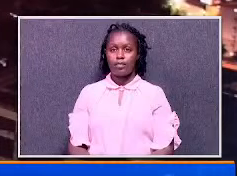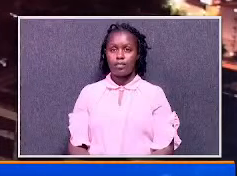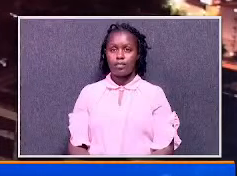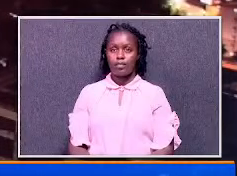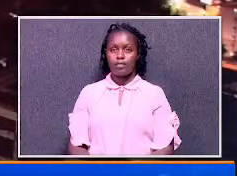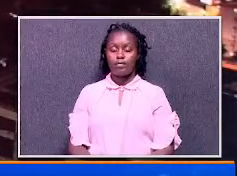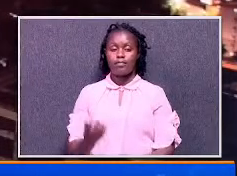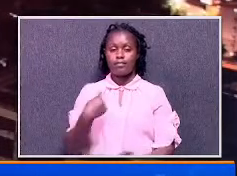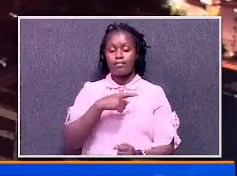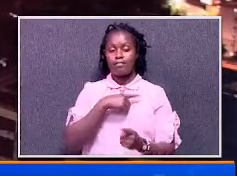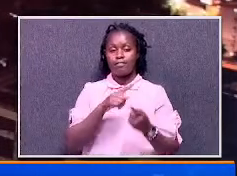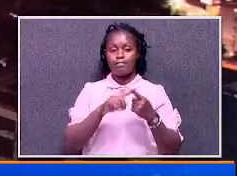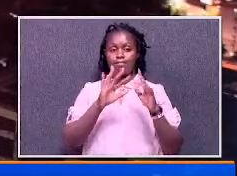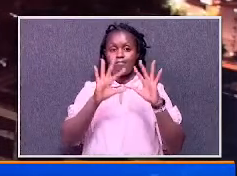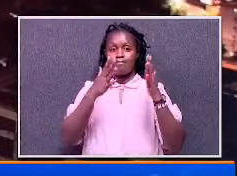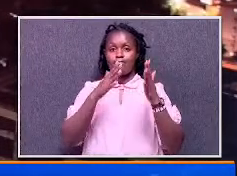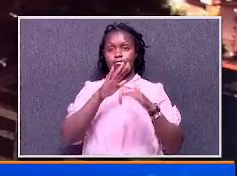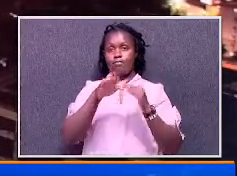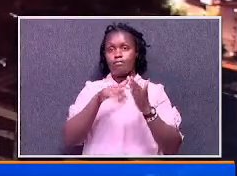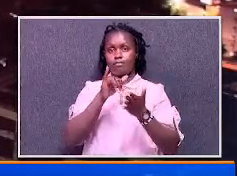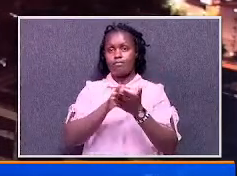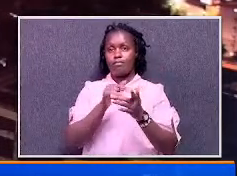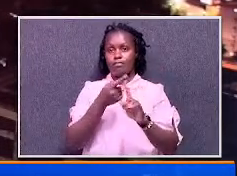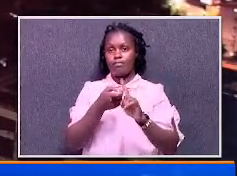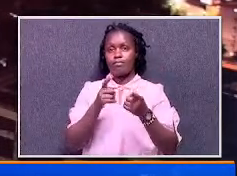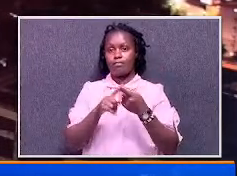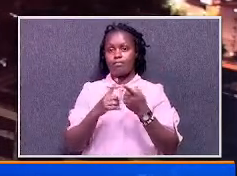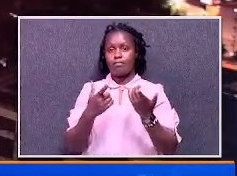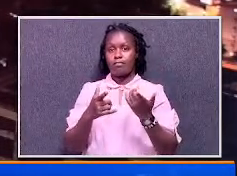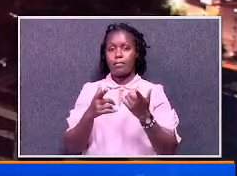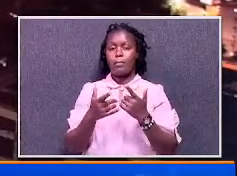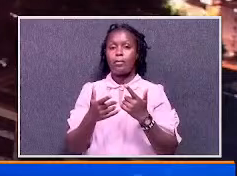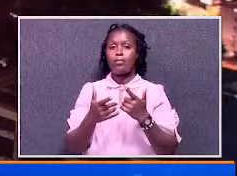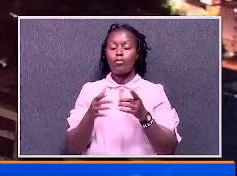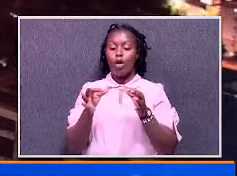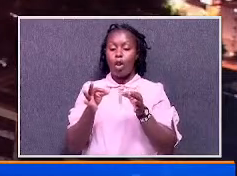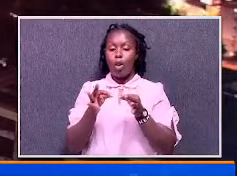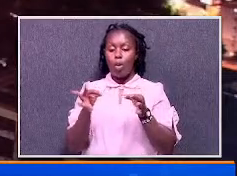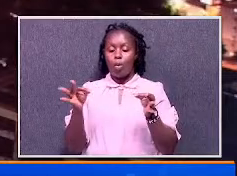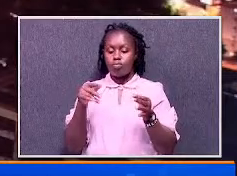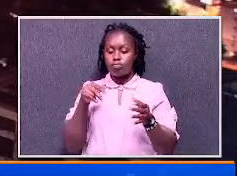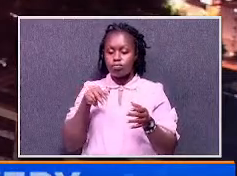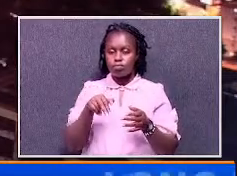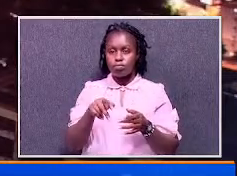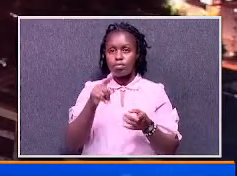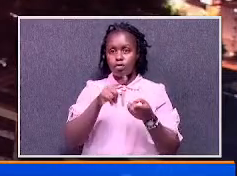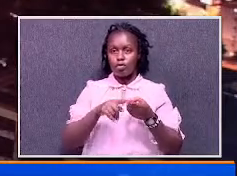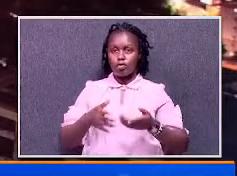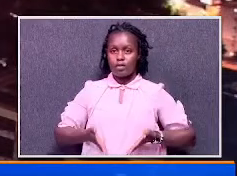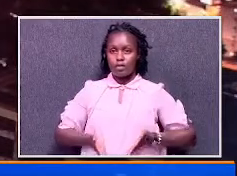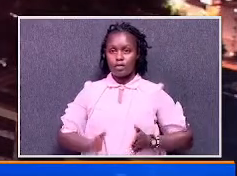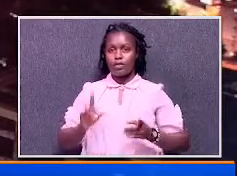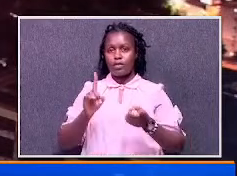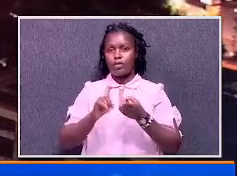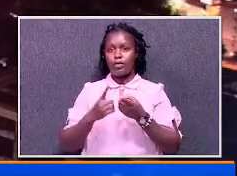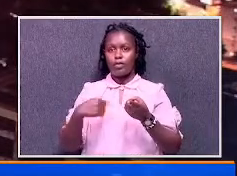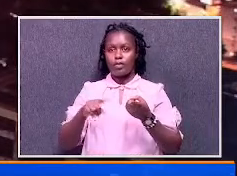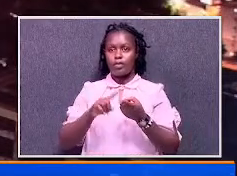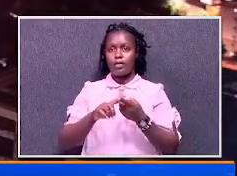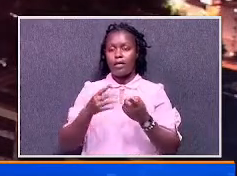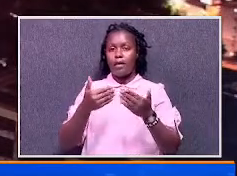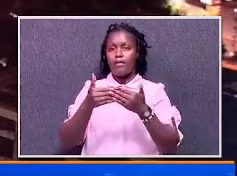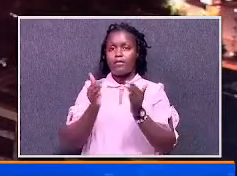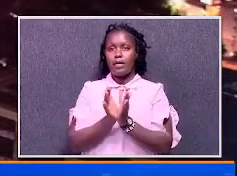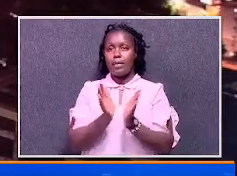I'd much appreciated for that, Flora Limuki. Now, from the whole long walk to delivery to a whole long walk to theoretical